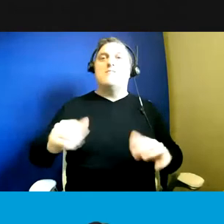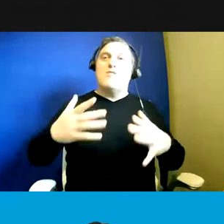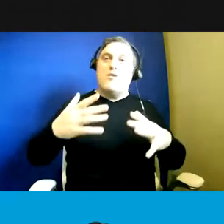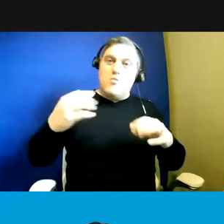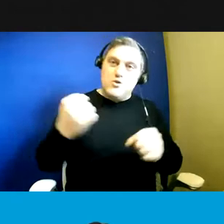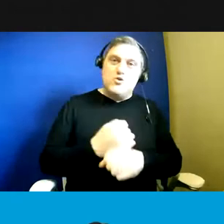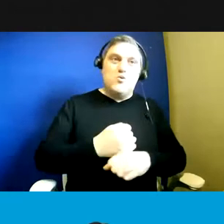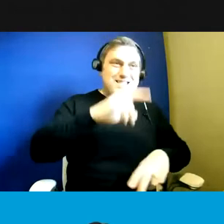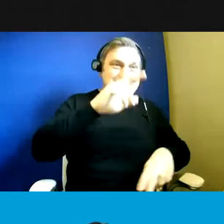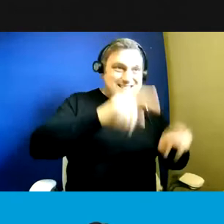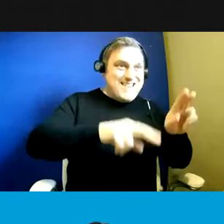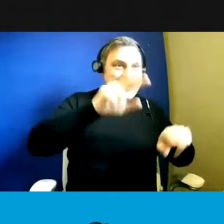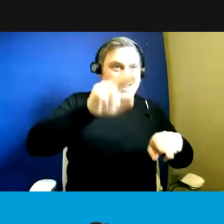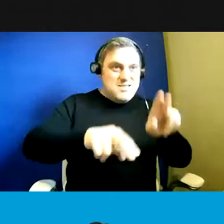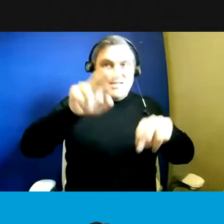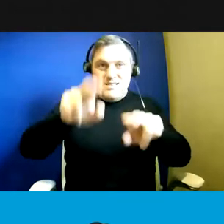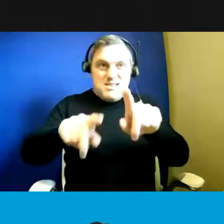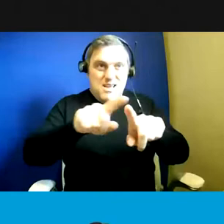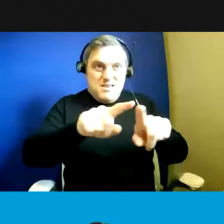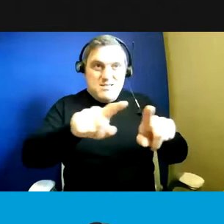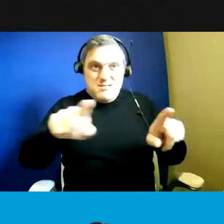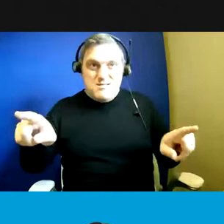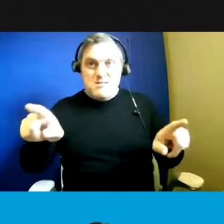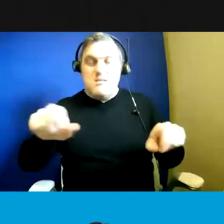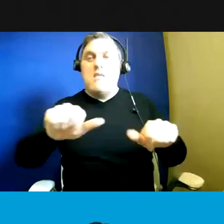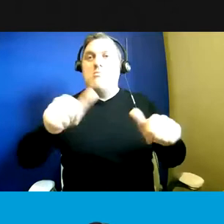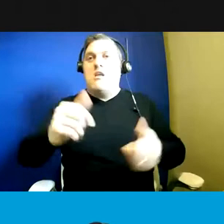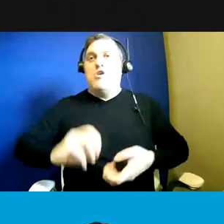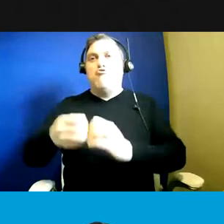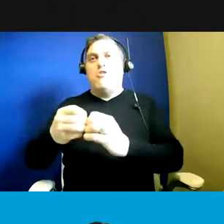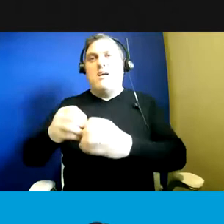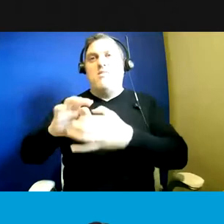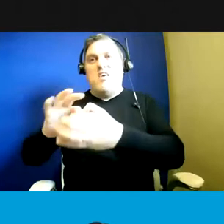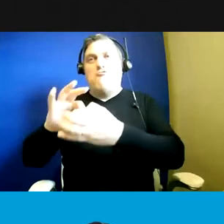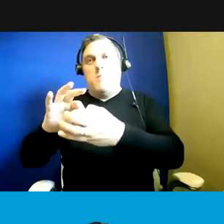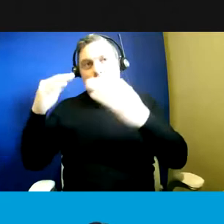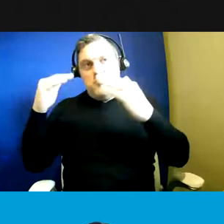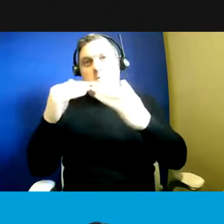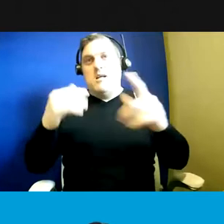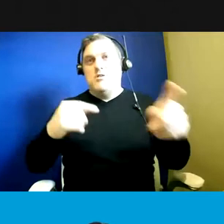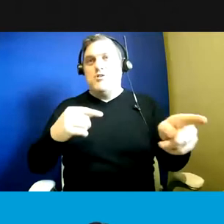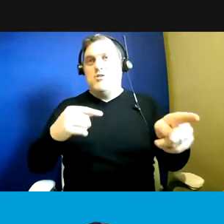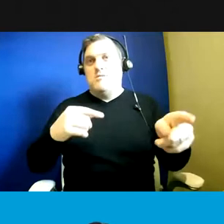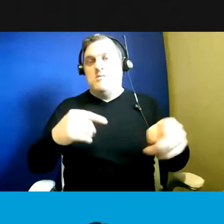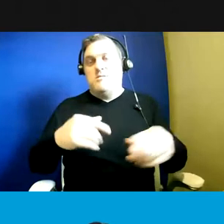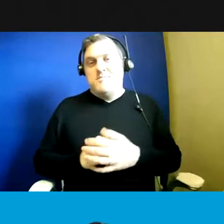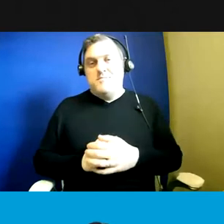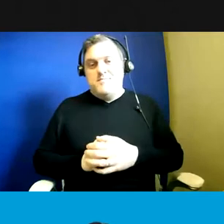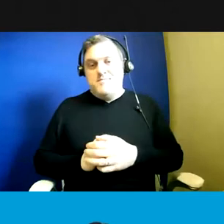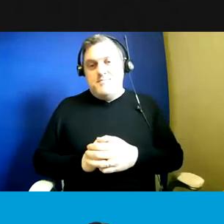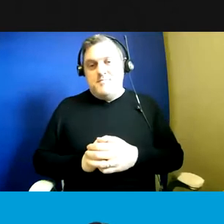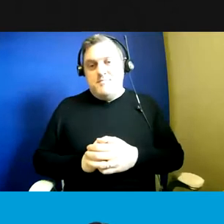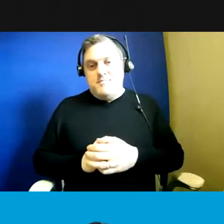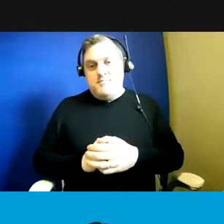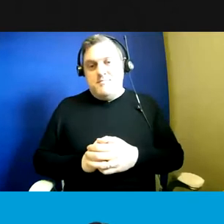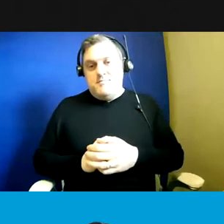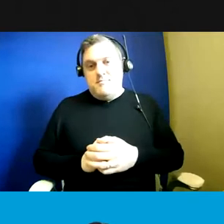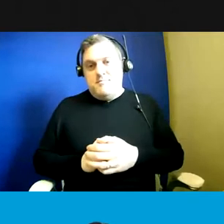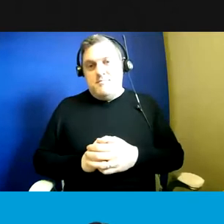the way around of doing the assessments first and then creating and adapting the therapy pathways as we go, so that we actually